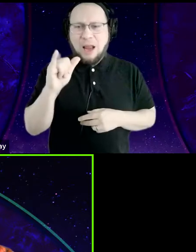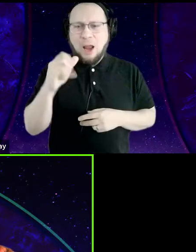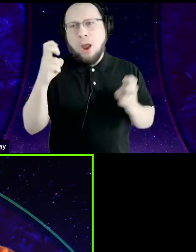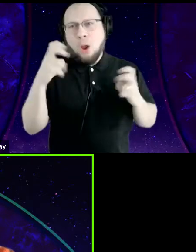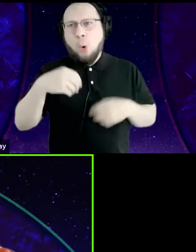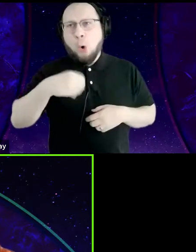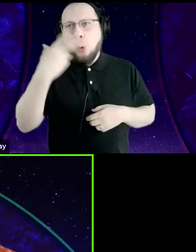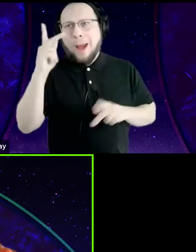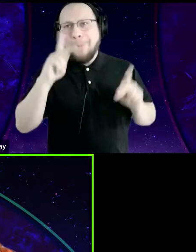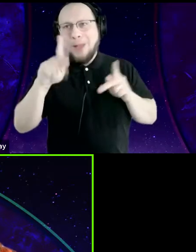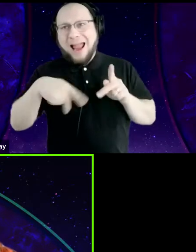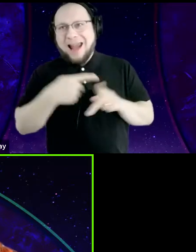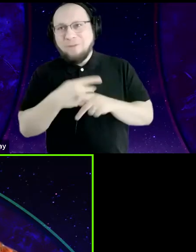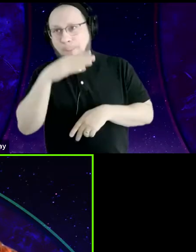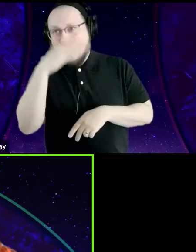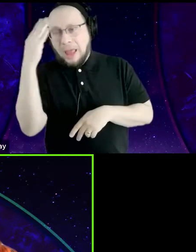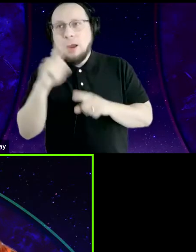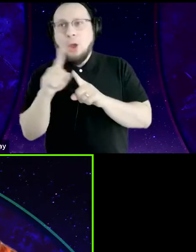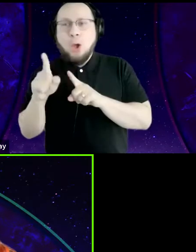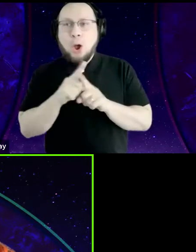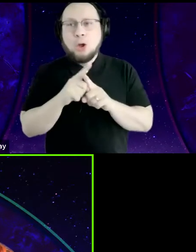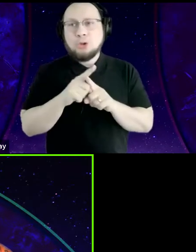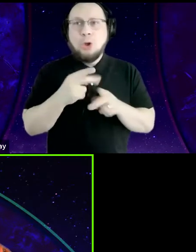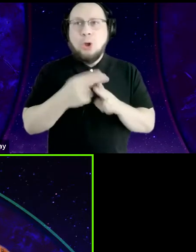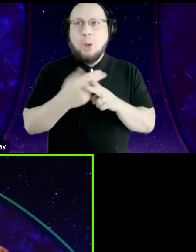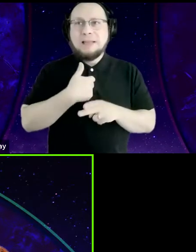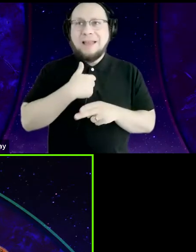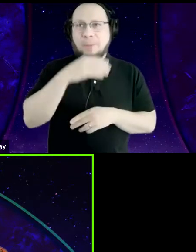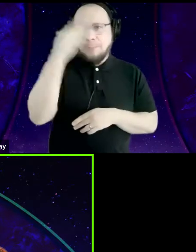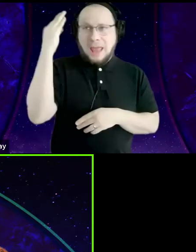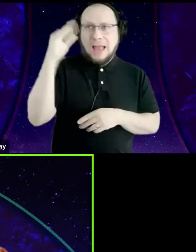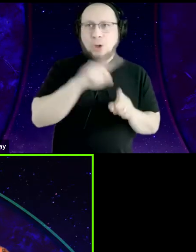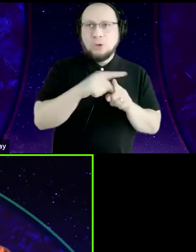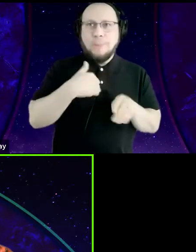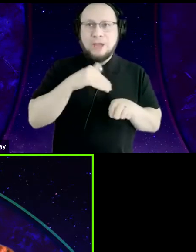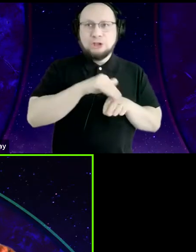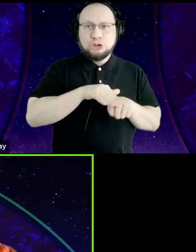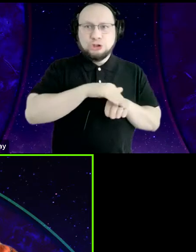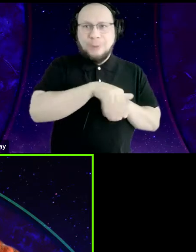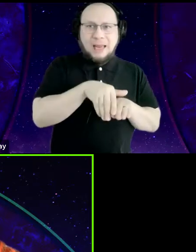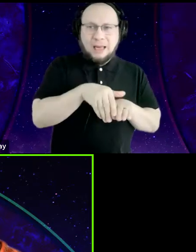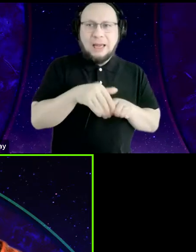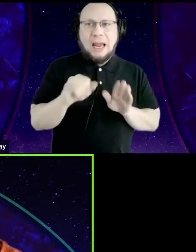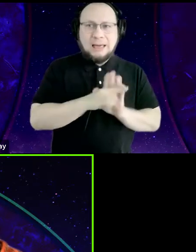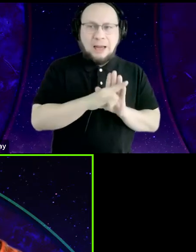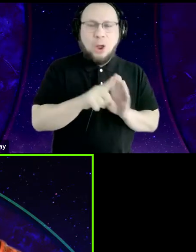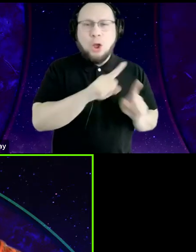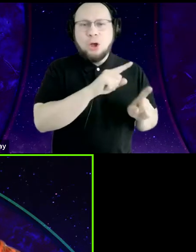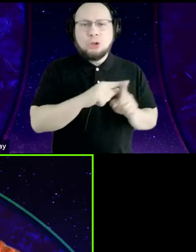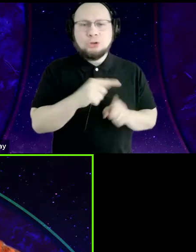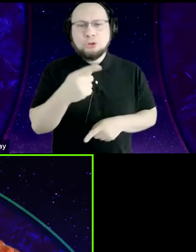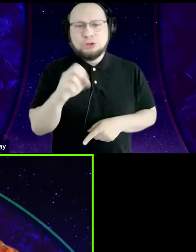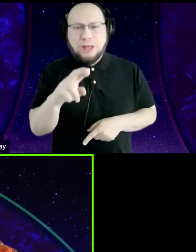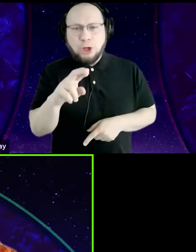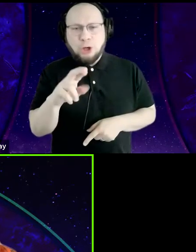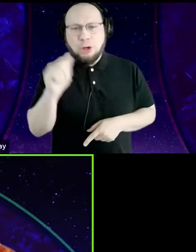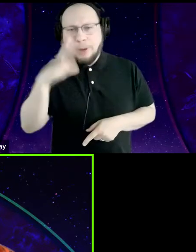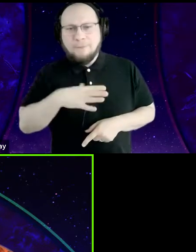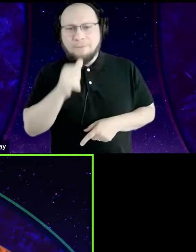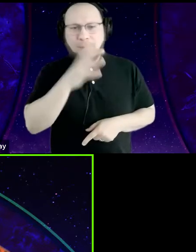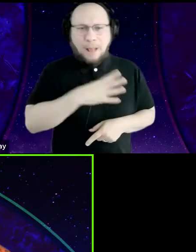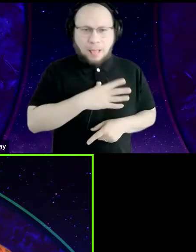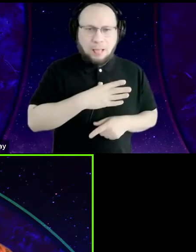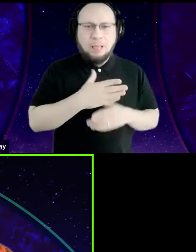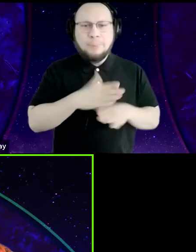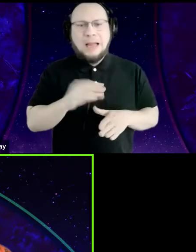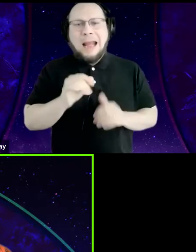then realizing my own Blackness within my Jamaicanness. It's a lot about identity and it's also about gender and the ways in which